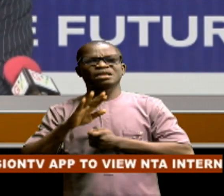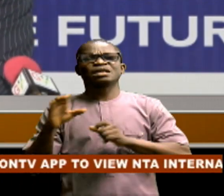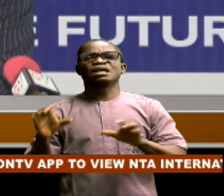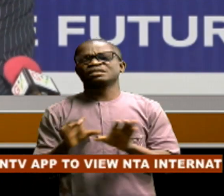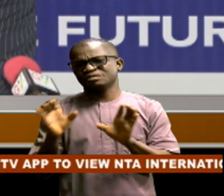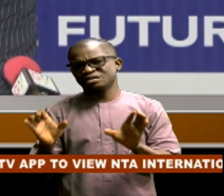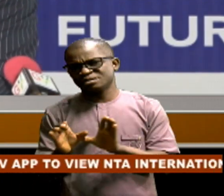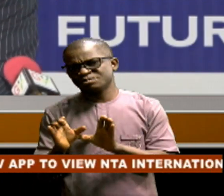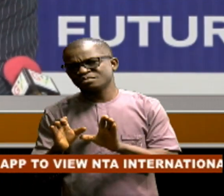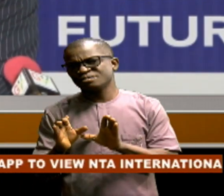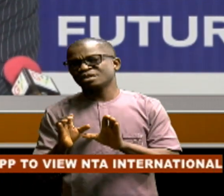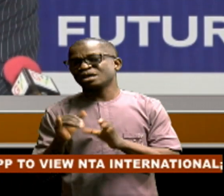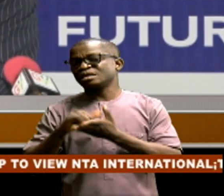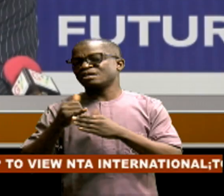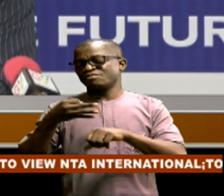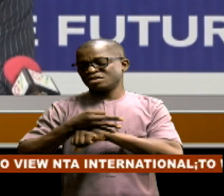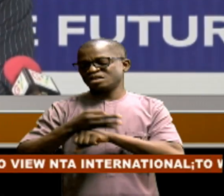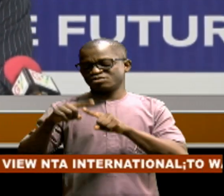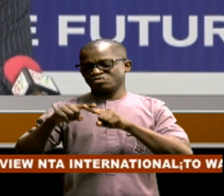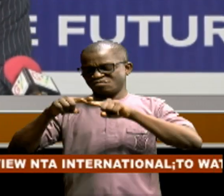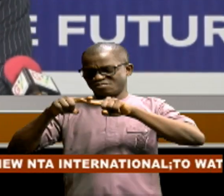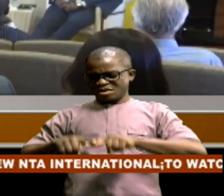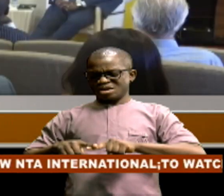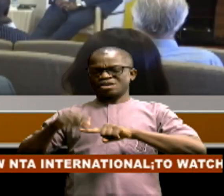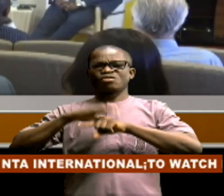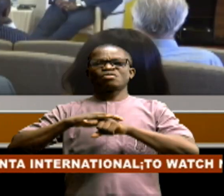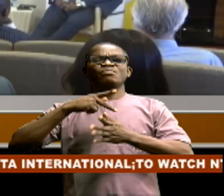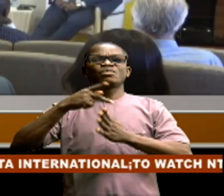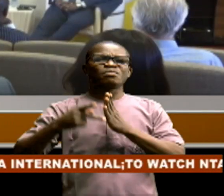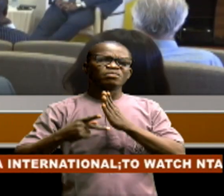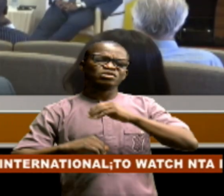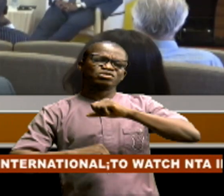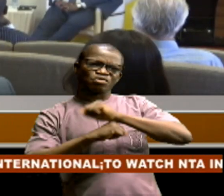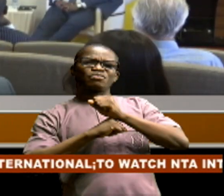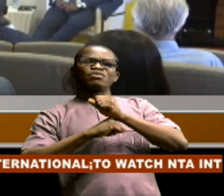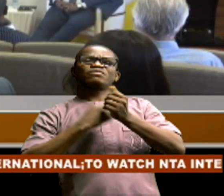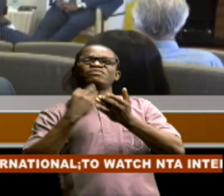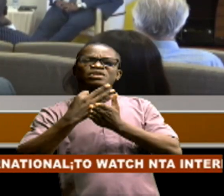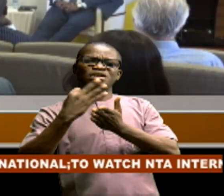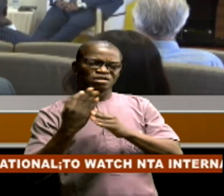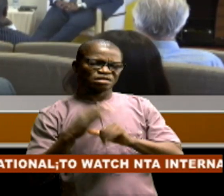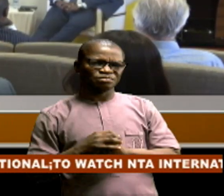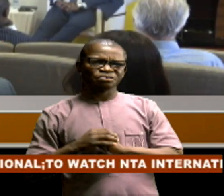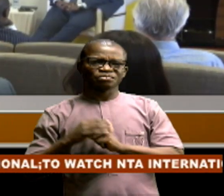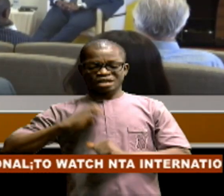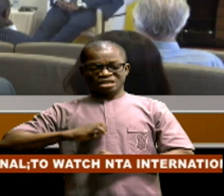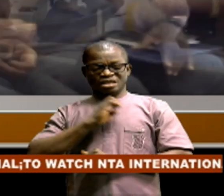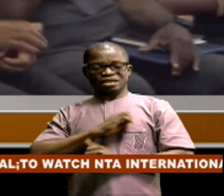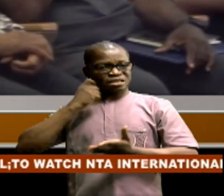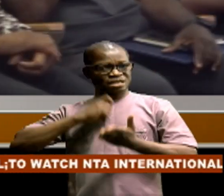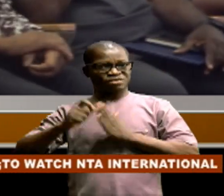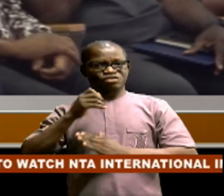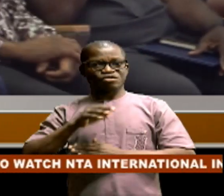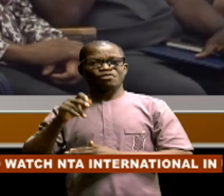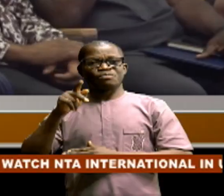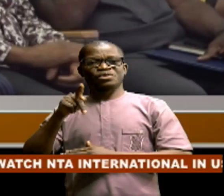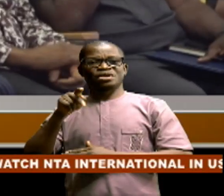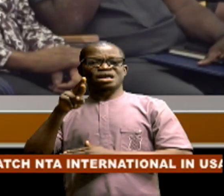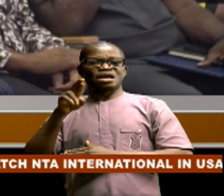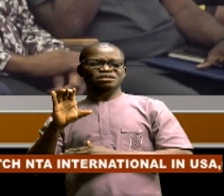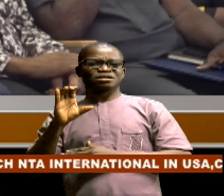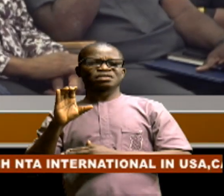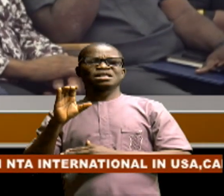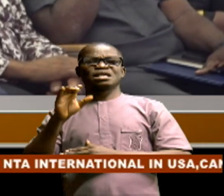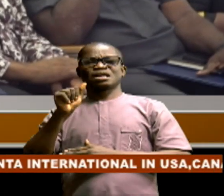thus forcing them to rely on public subsidies. During a panel discussion, the Executive Secretary of the PURC, Dr.